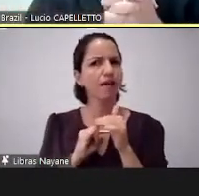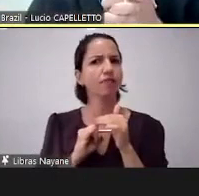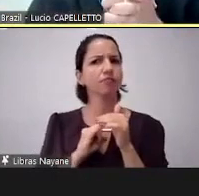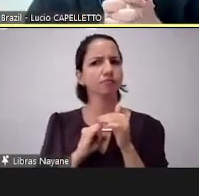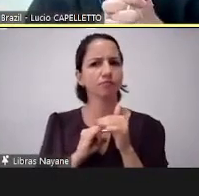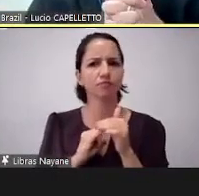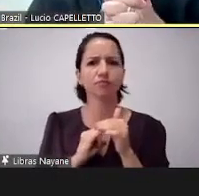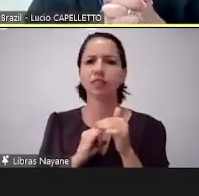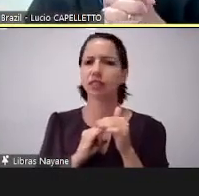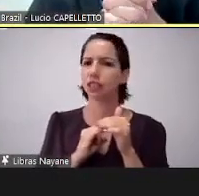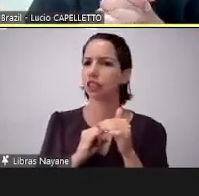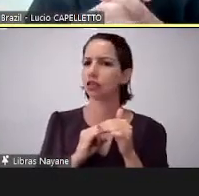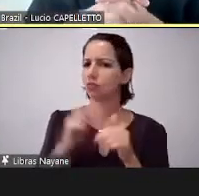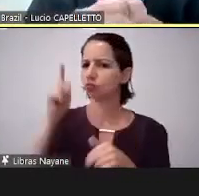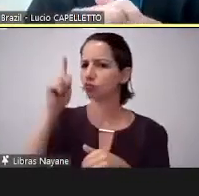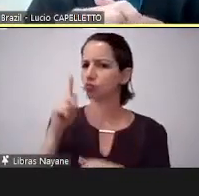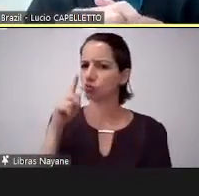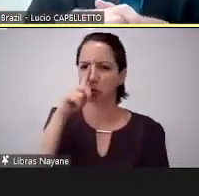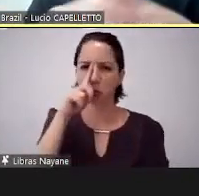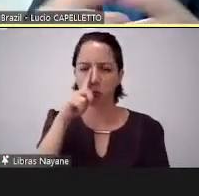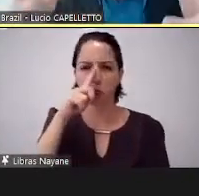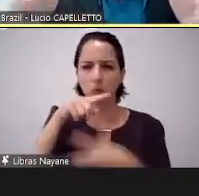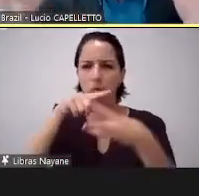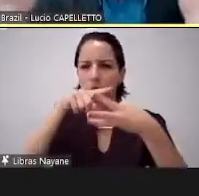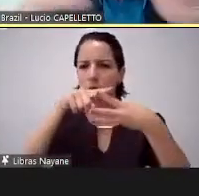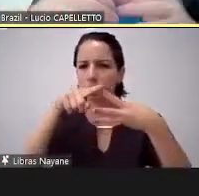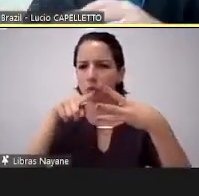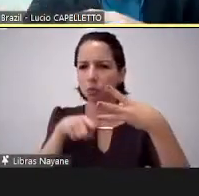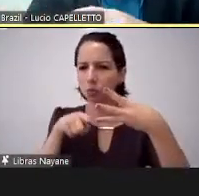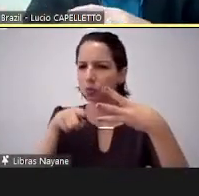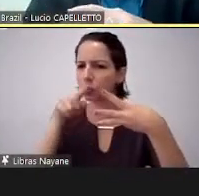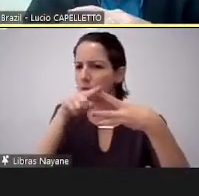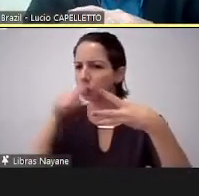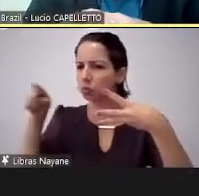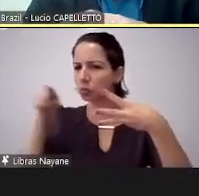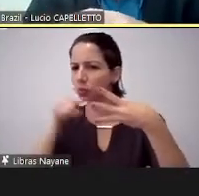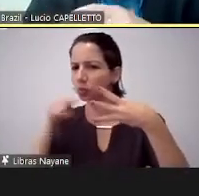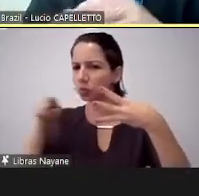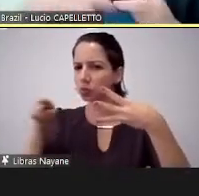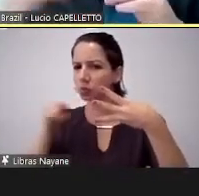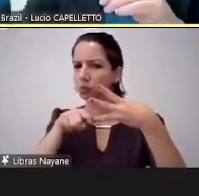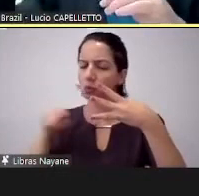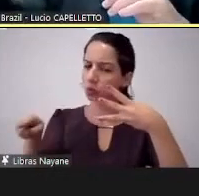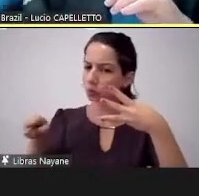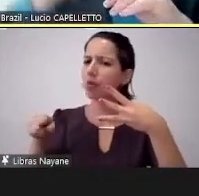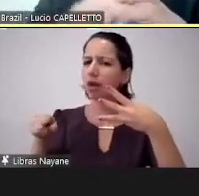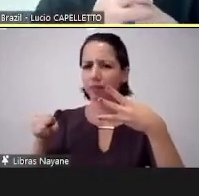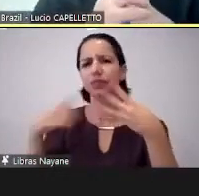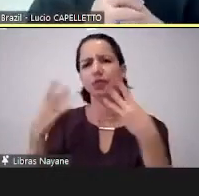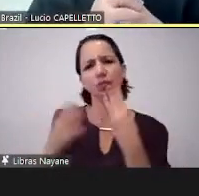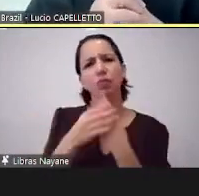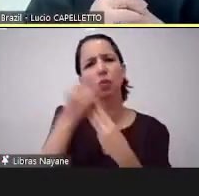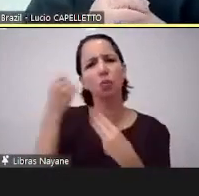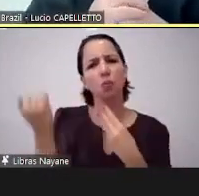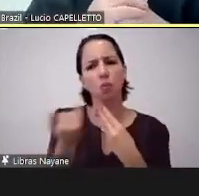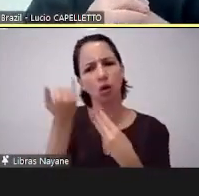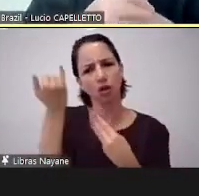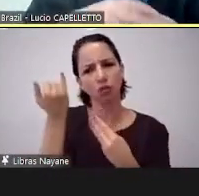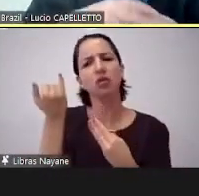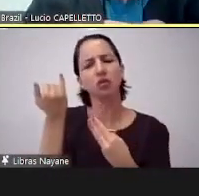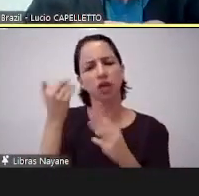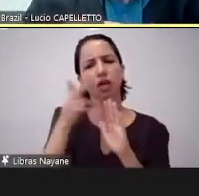efficient risk management. We are working on based on these three pillars.